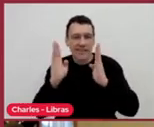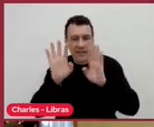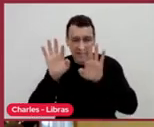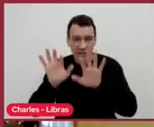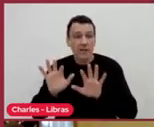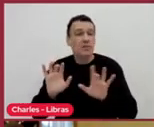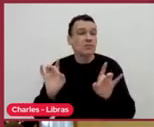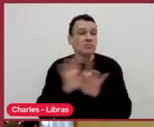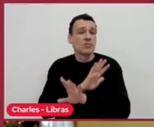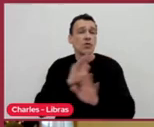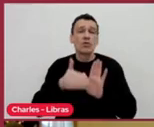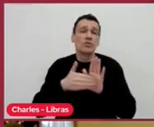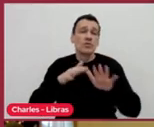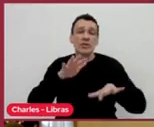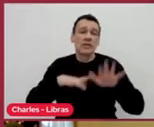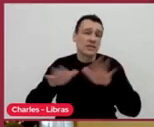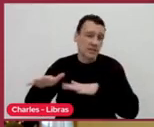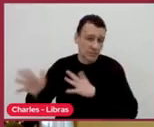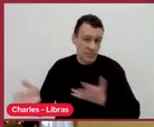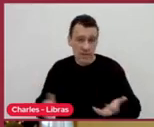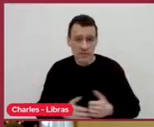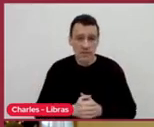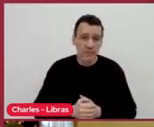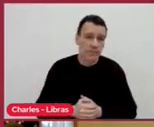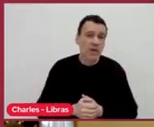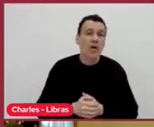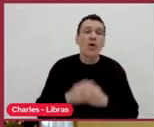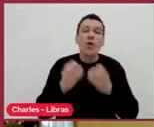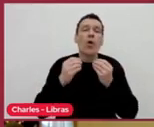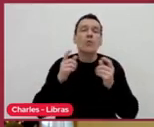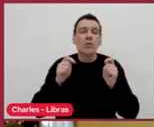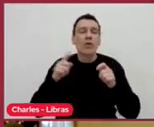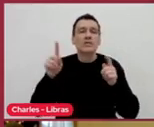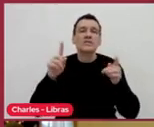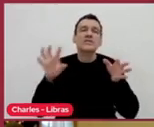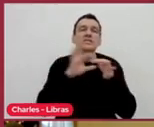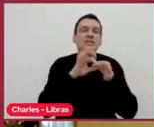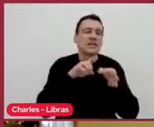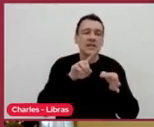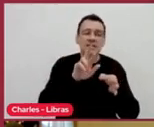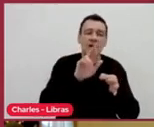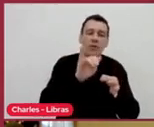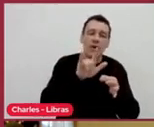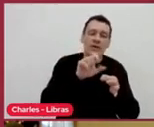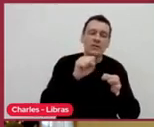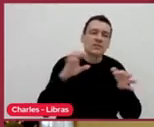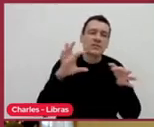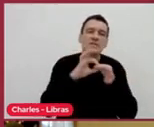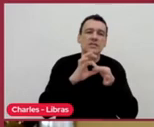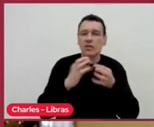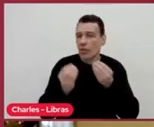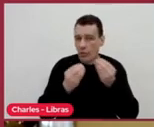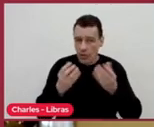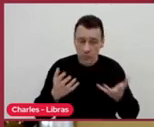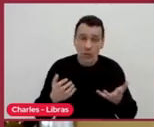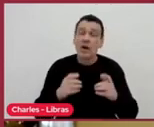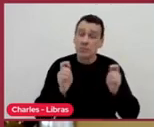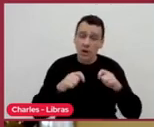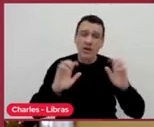don't. I mean, that's kind of the point, not abstract things. And Rails do abstract everything for you.